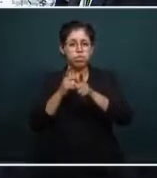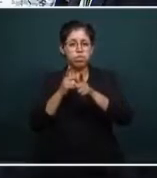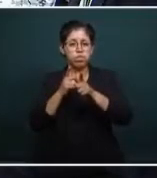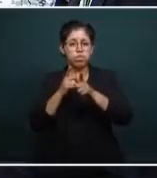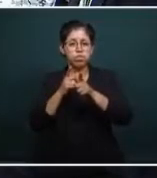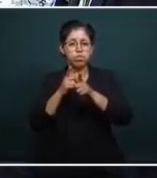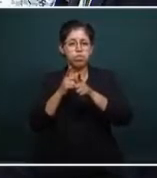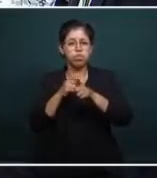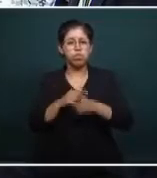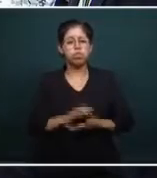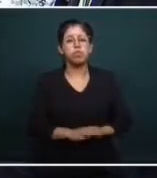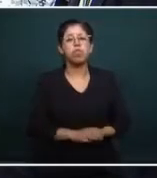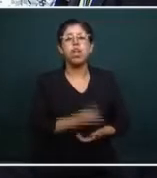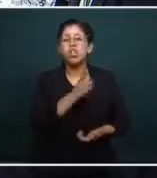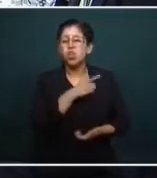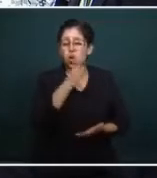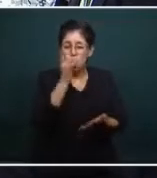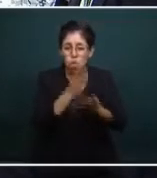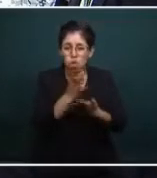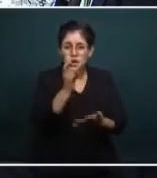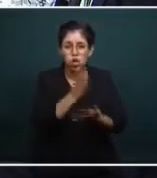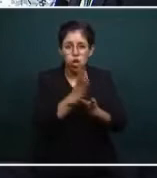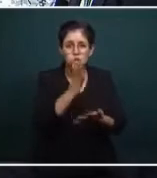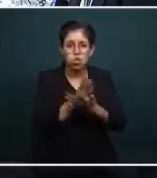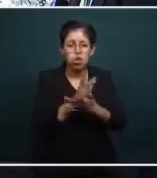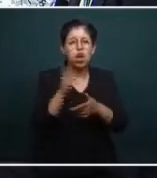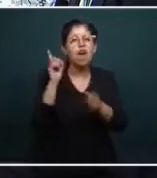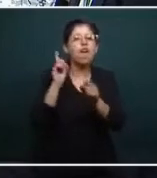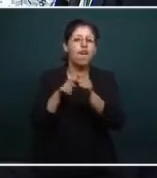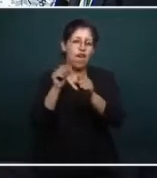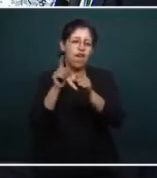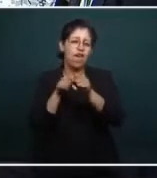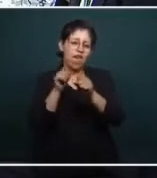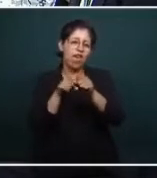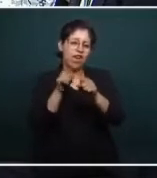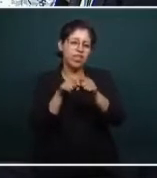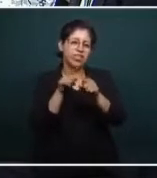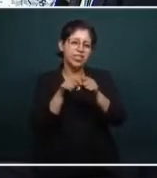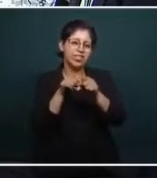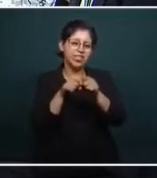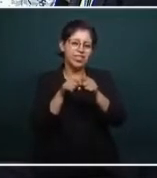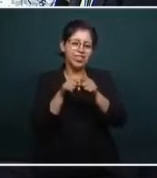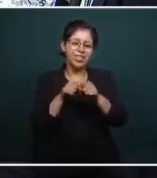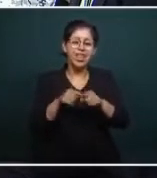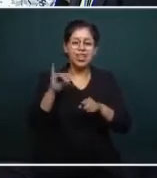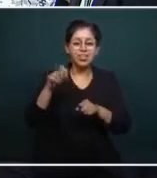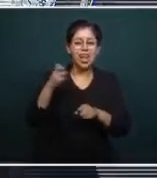appearance of importación y arms, venta de aquellos que por sus colores that due to their resulta colors they look que son